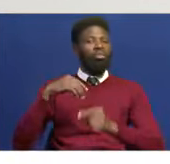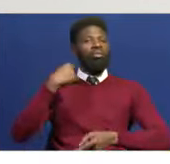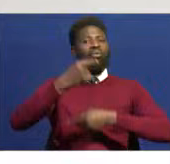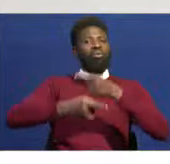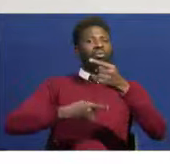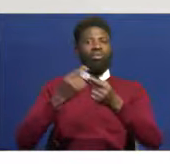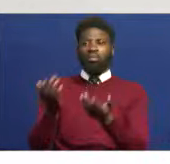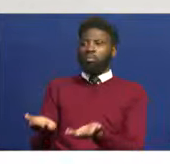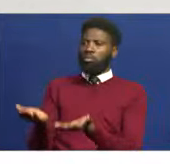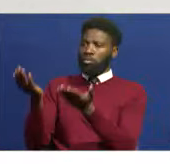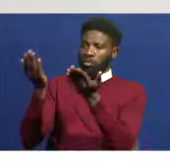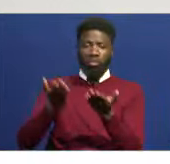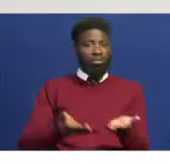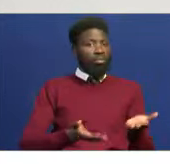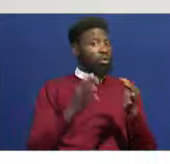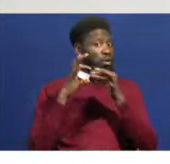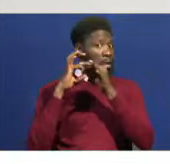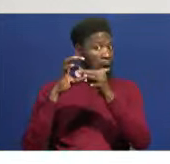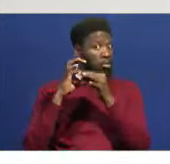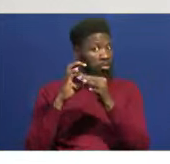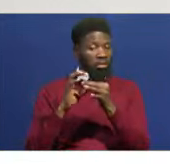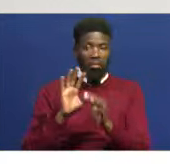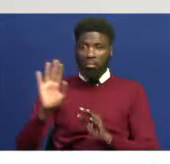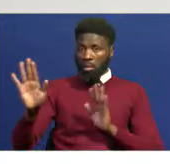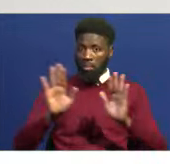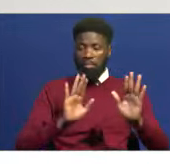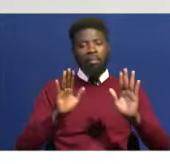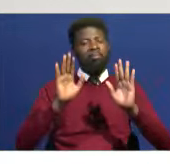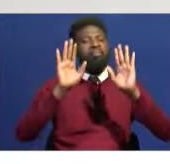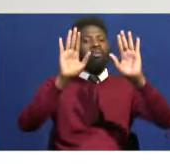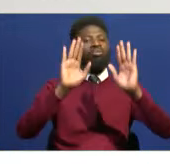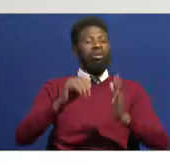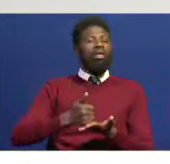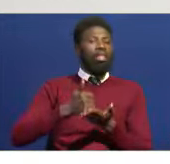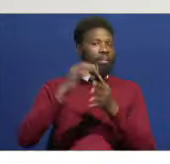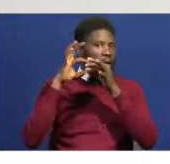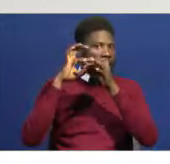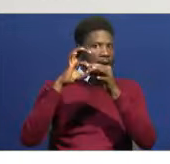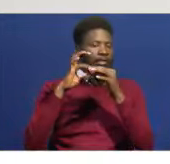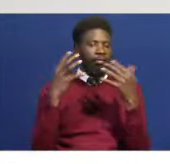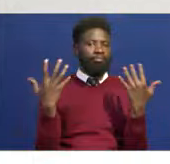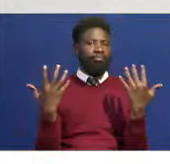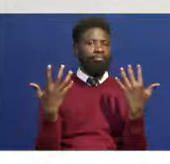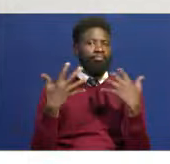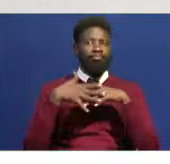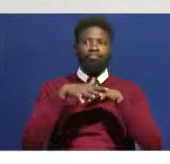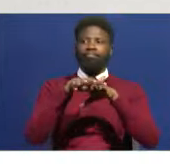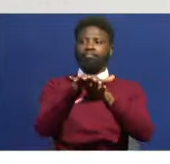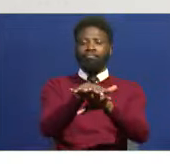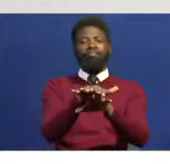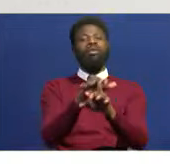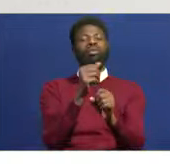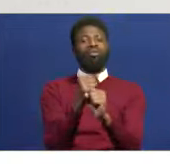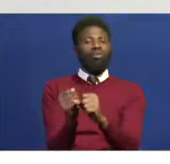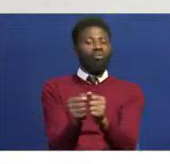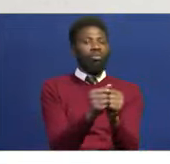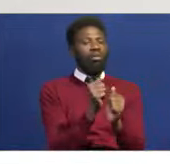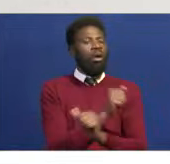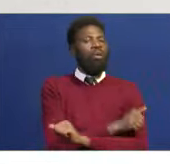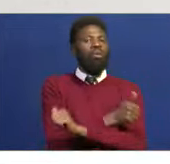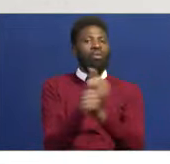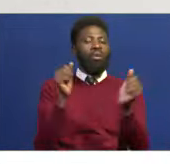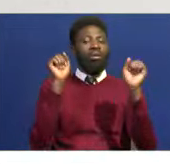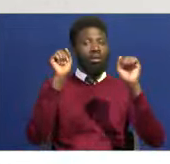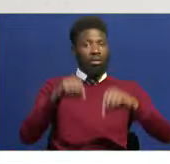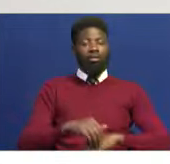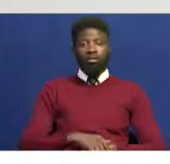other's cultures remain pivotal in bridging cultural gaps and creating a more cohesive working environment. While Kenyans